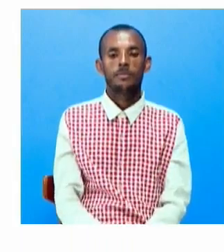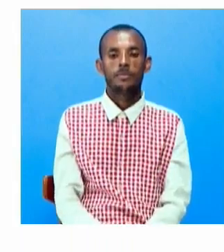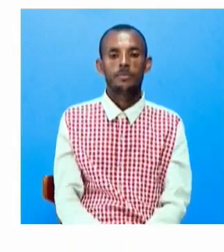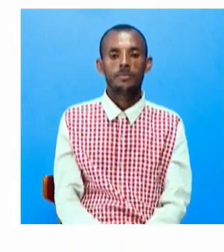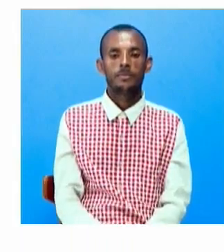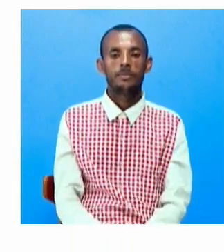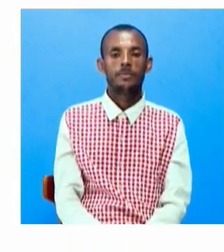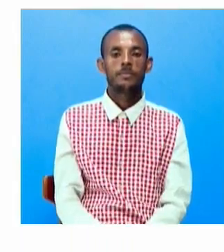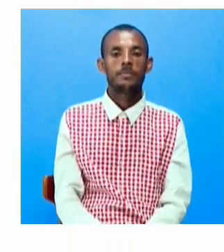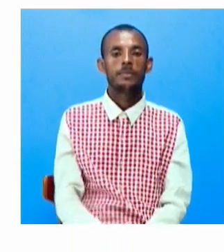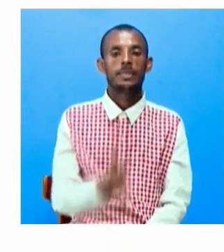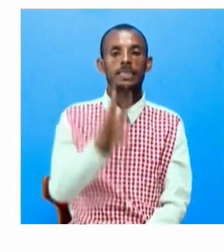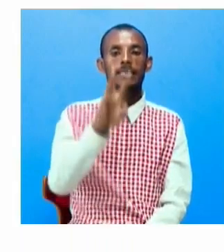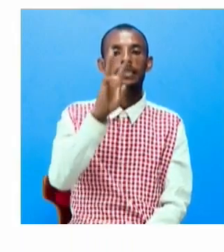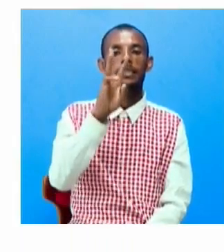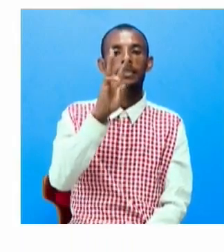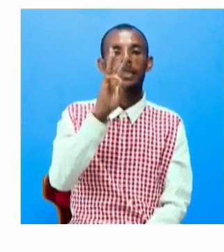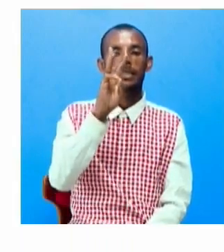600